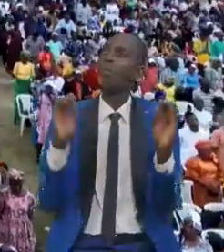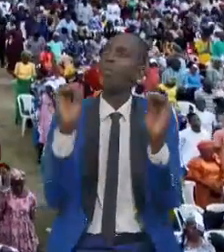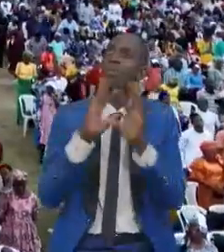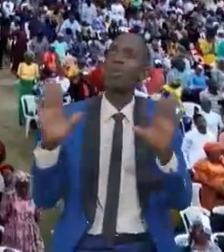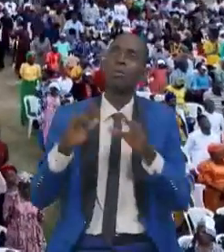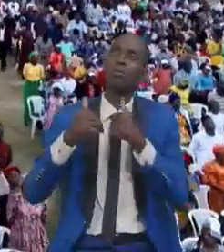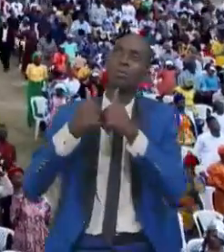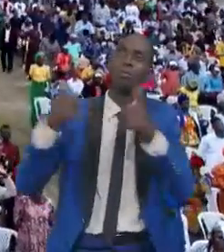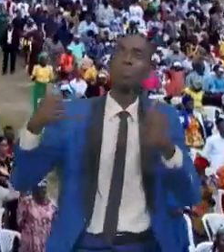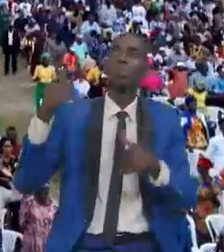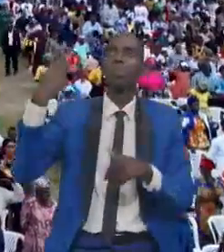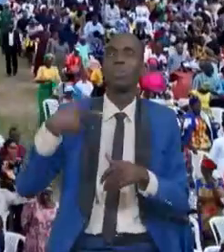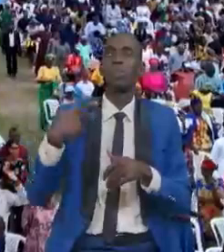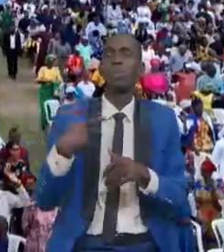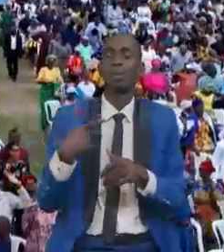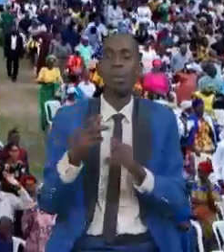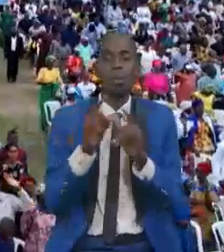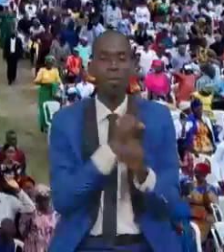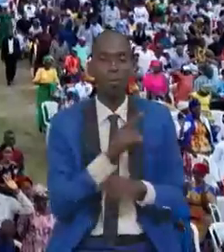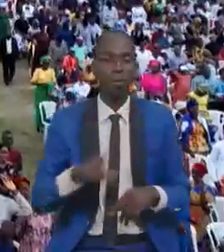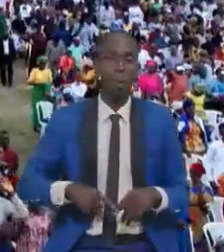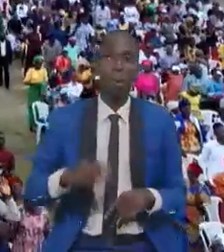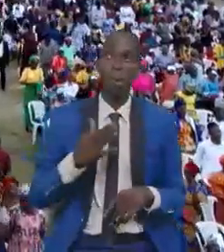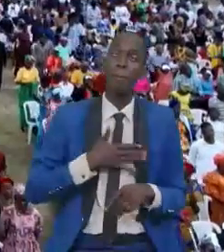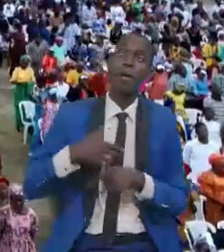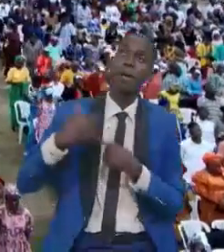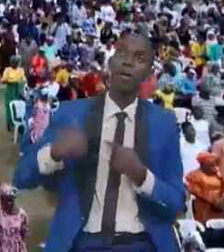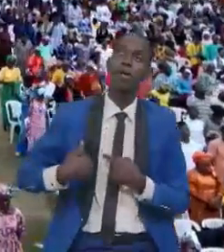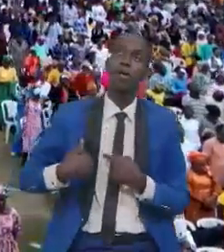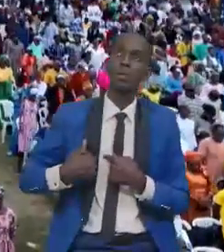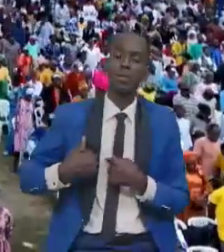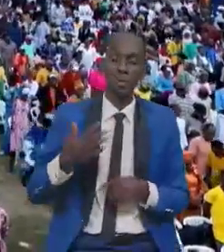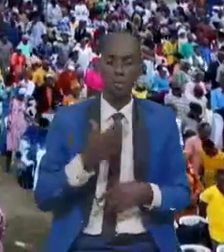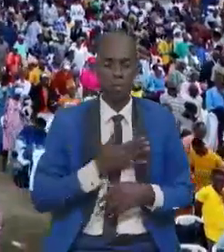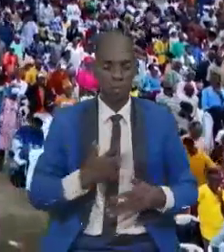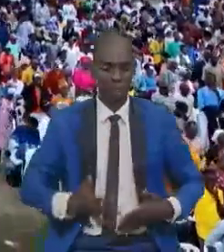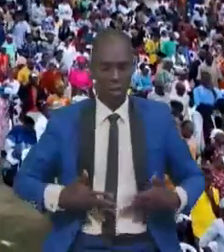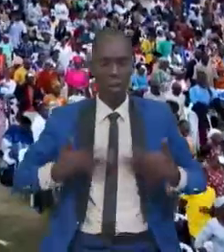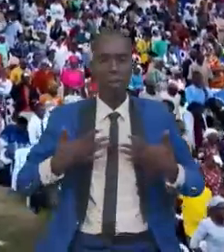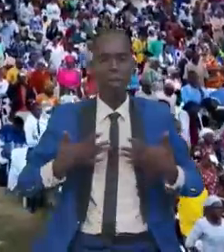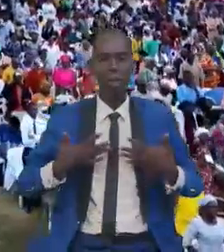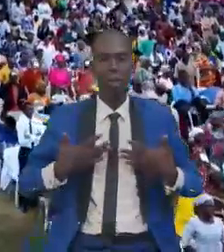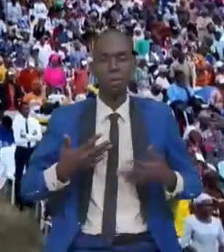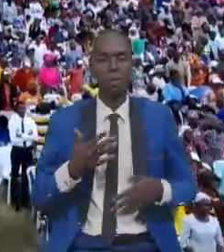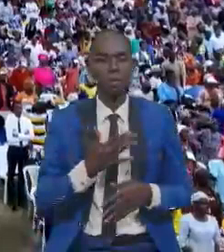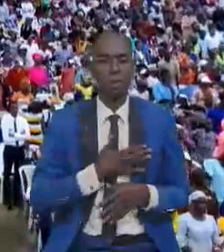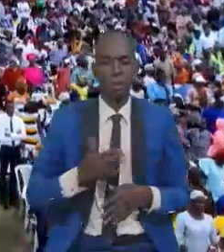between. Lord, my heart, my life, my